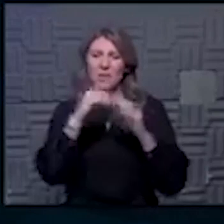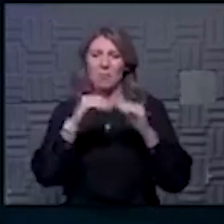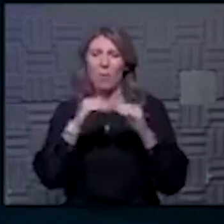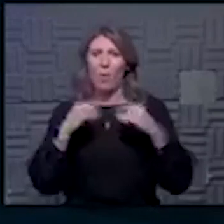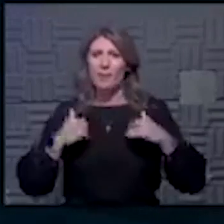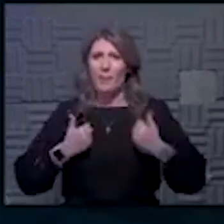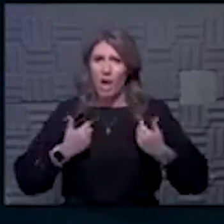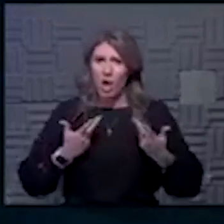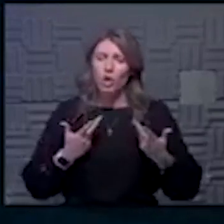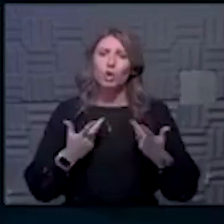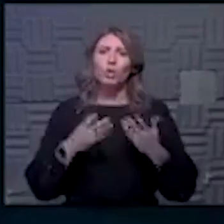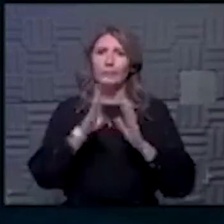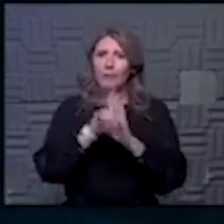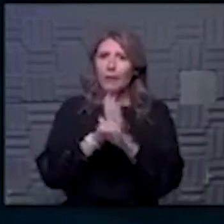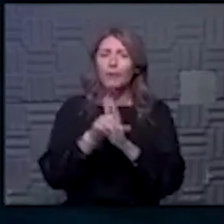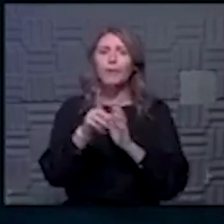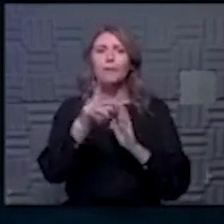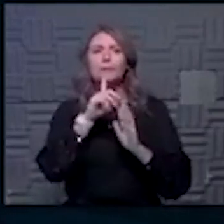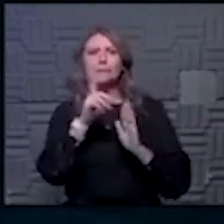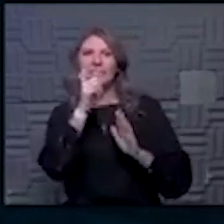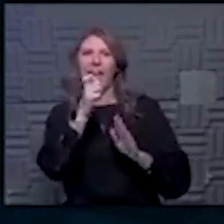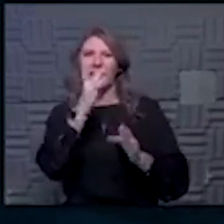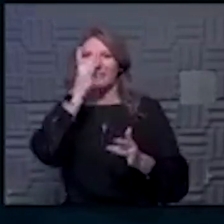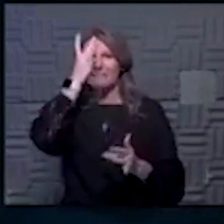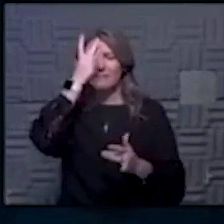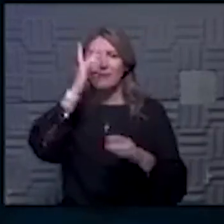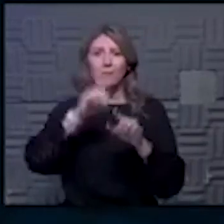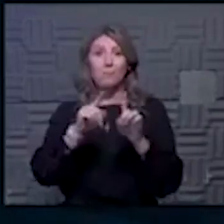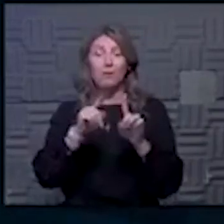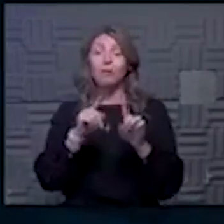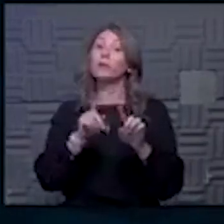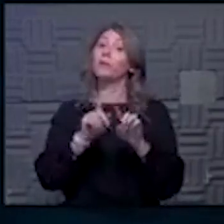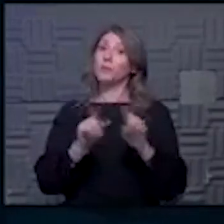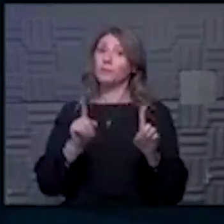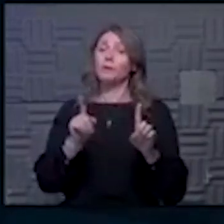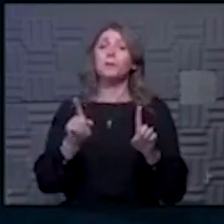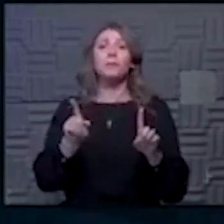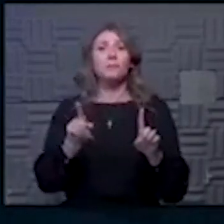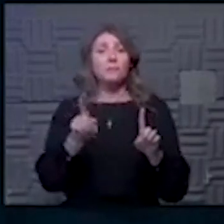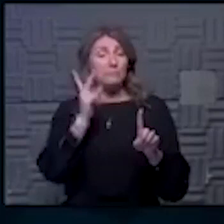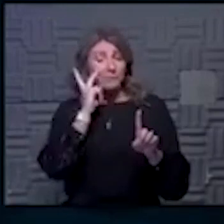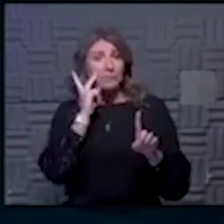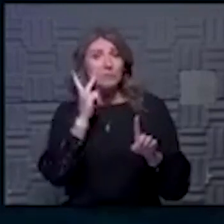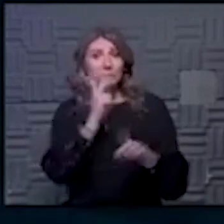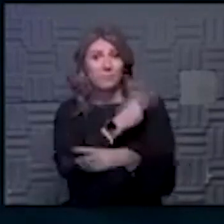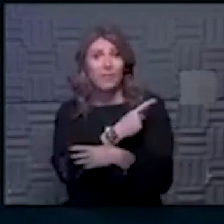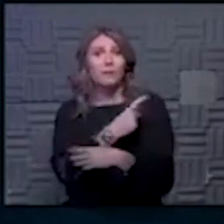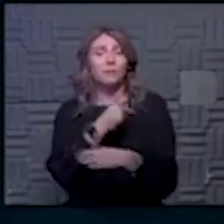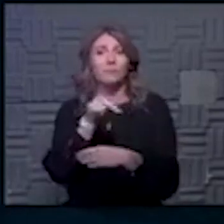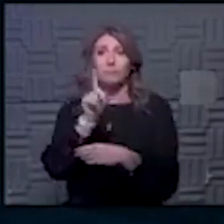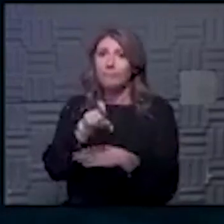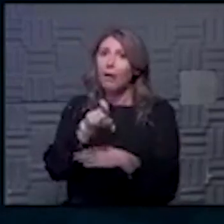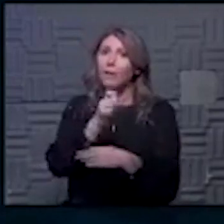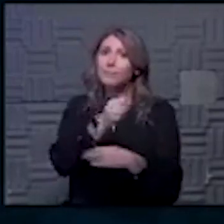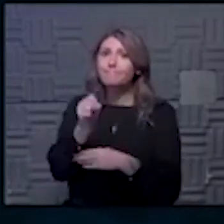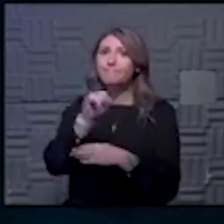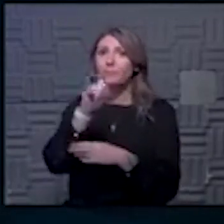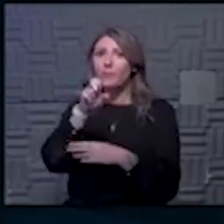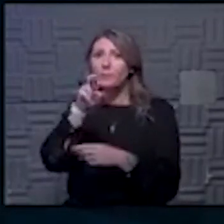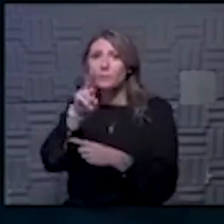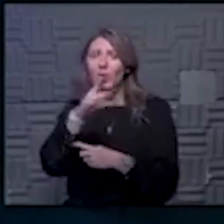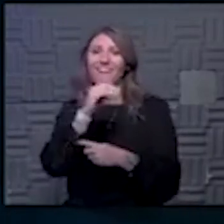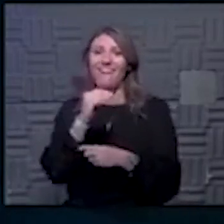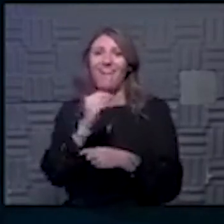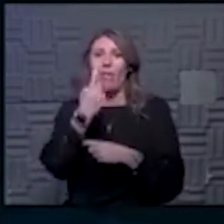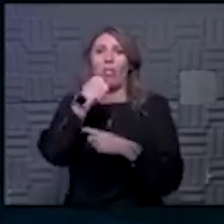demographics are concerned, a little less ill. However, we're still seeing patients who require ICU care and mechanical